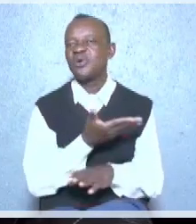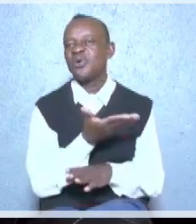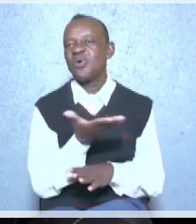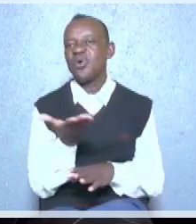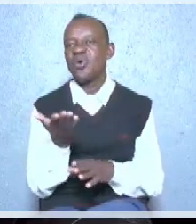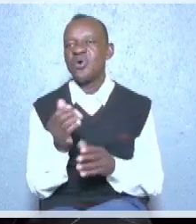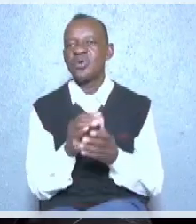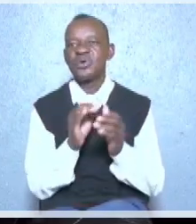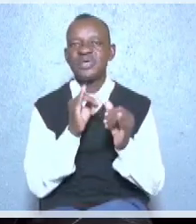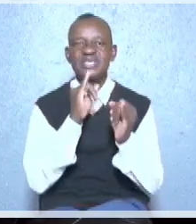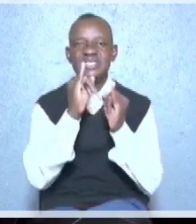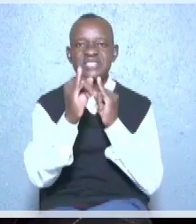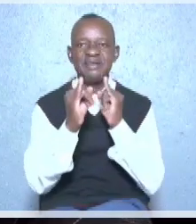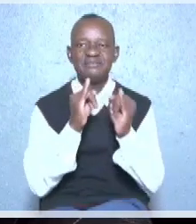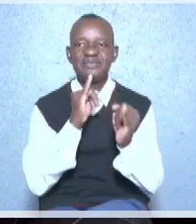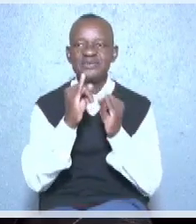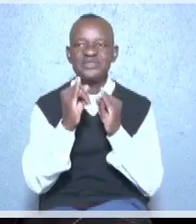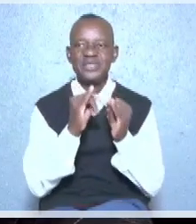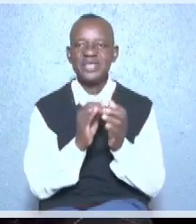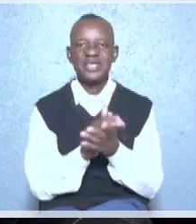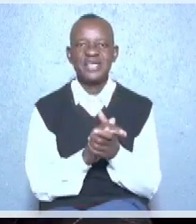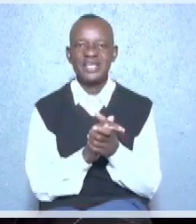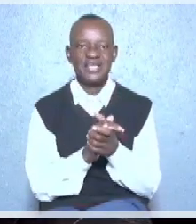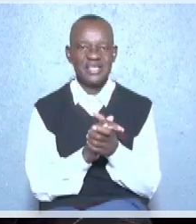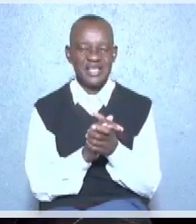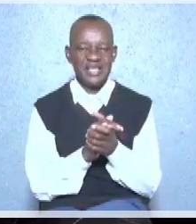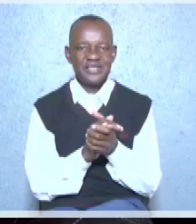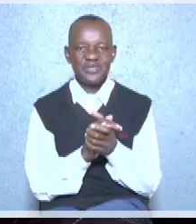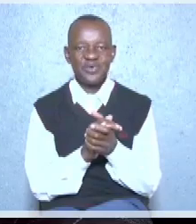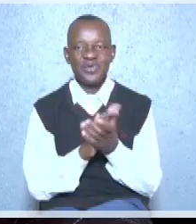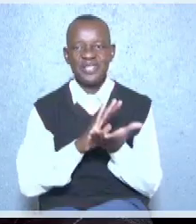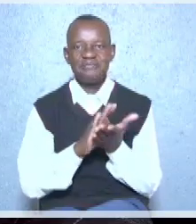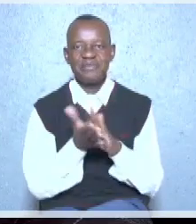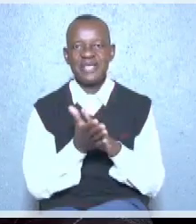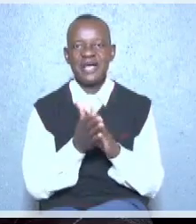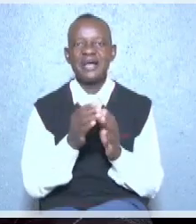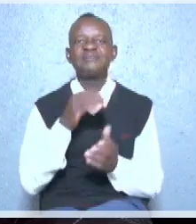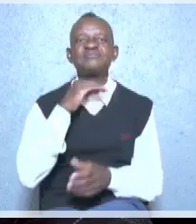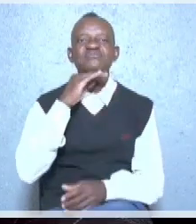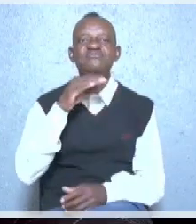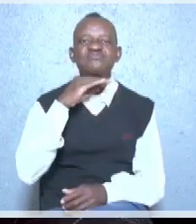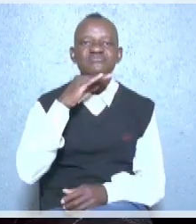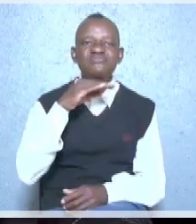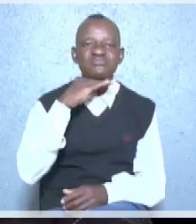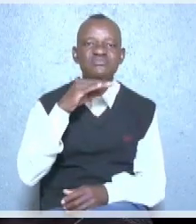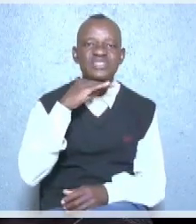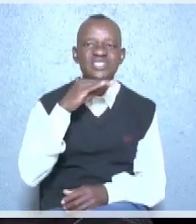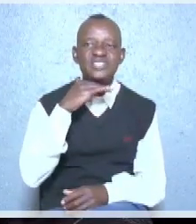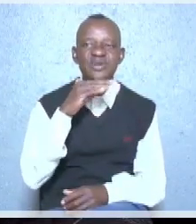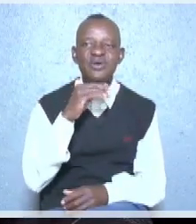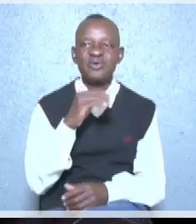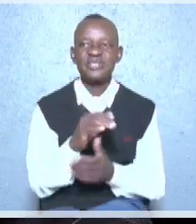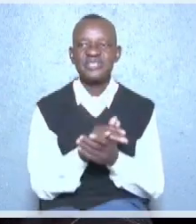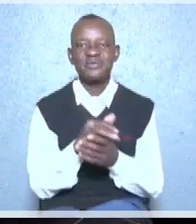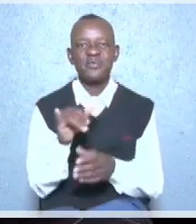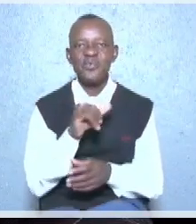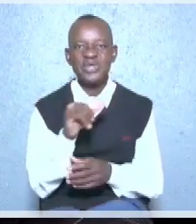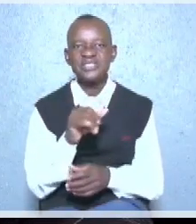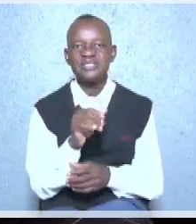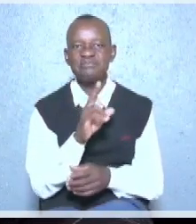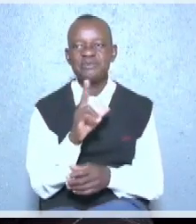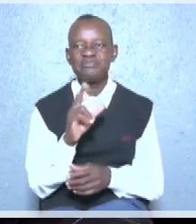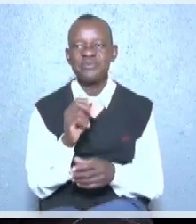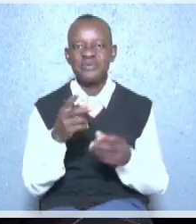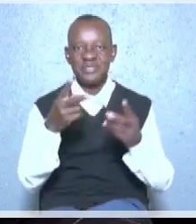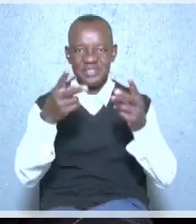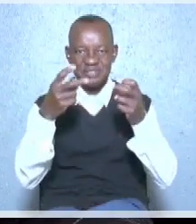of storytelling. Visualizing things. Yeah. If he is with his little ones at home, he would be